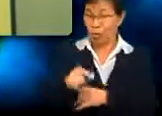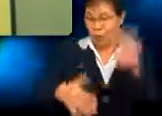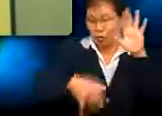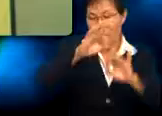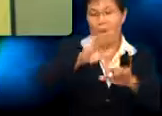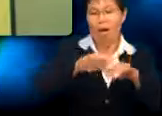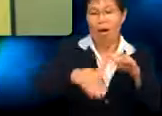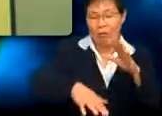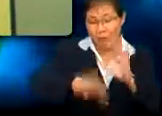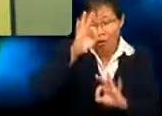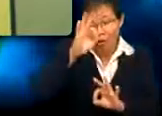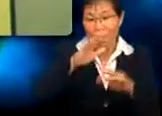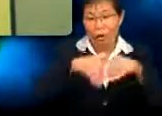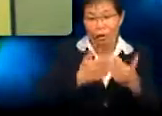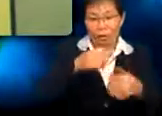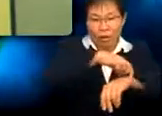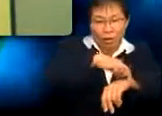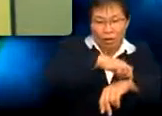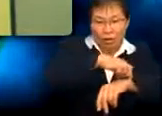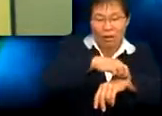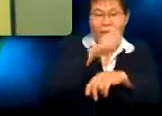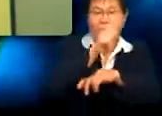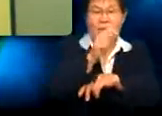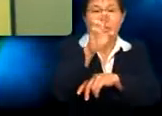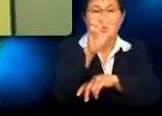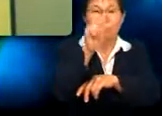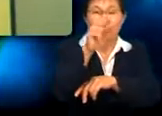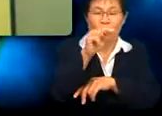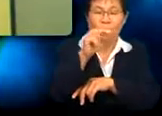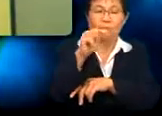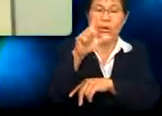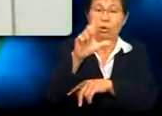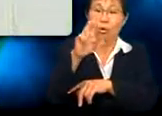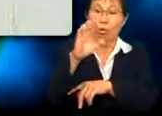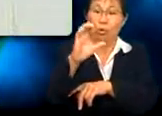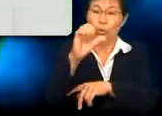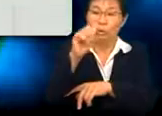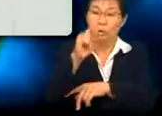Find out what is the meaning of a translucent object.